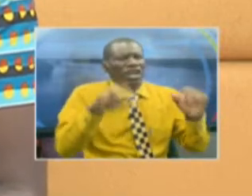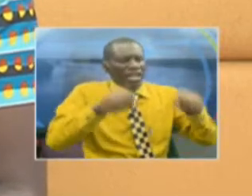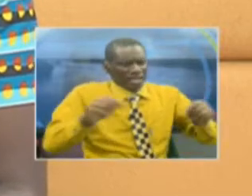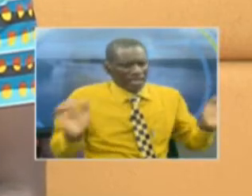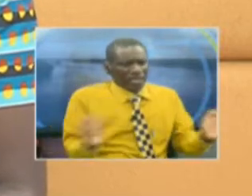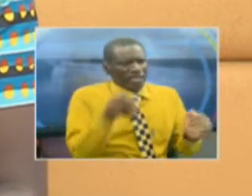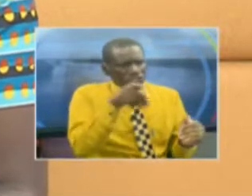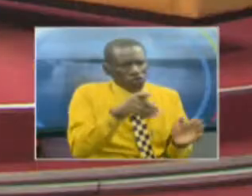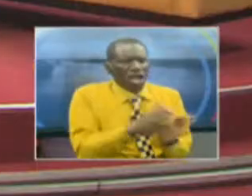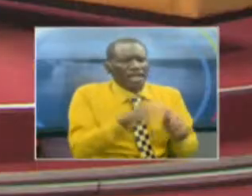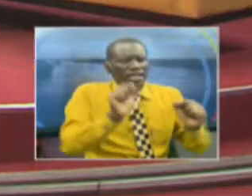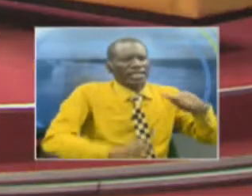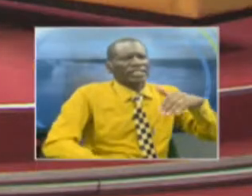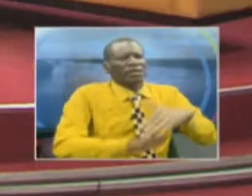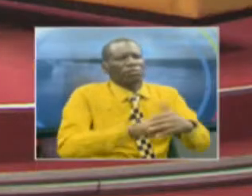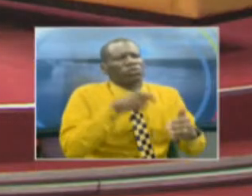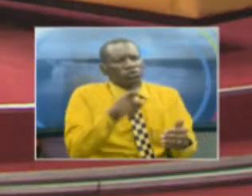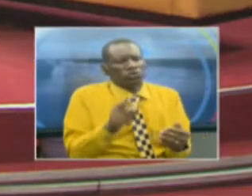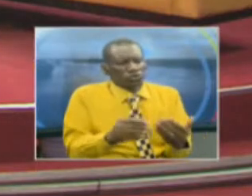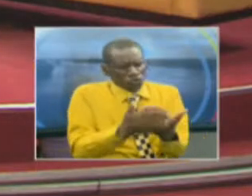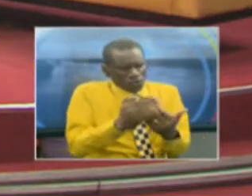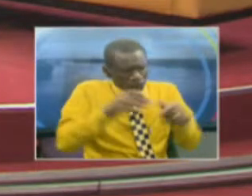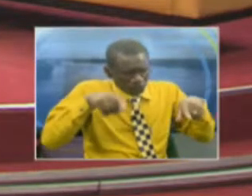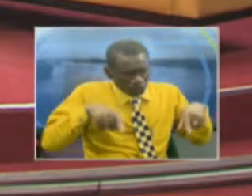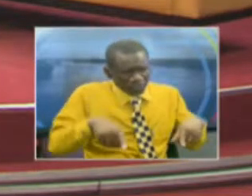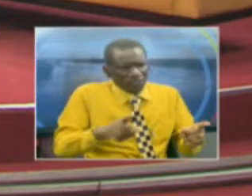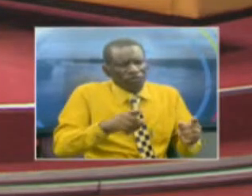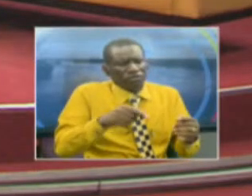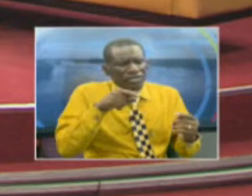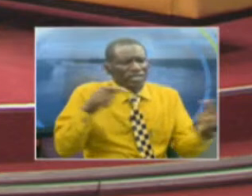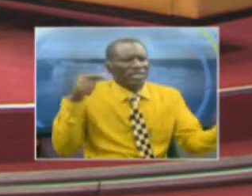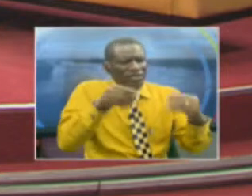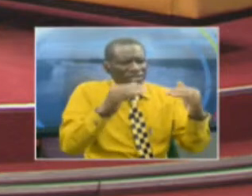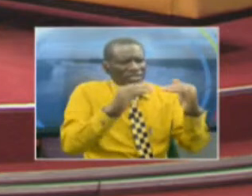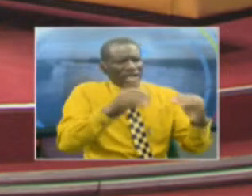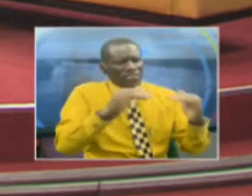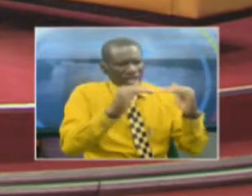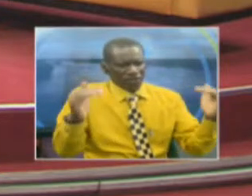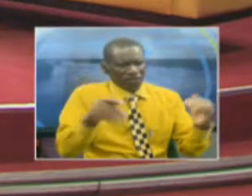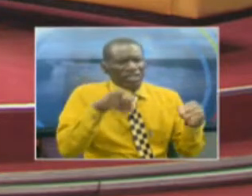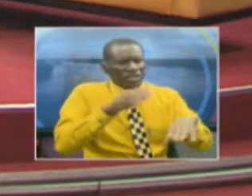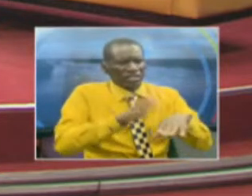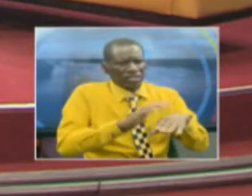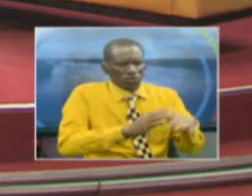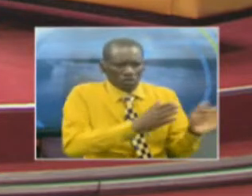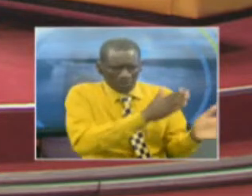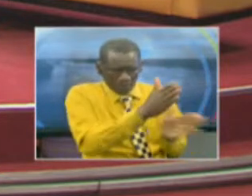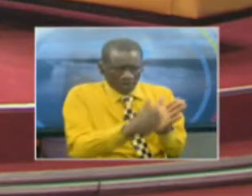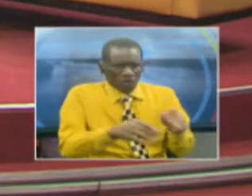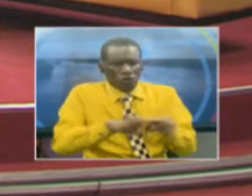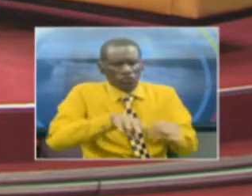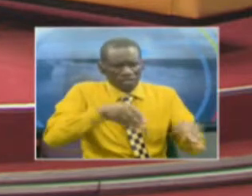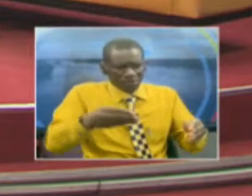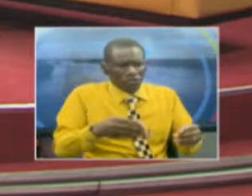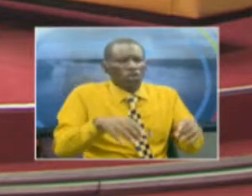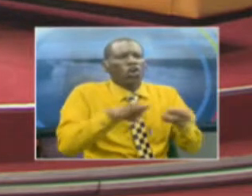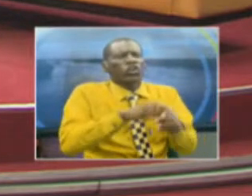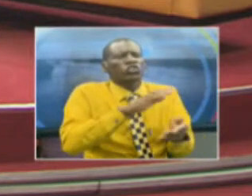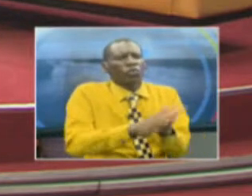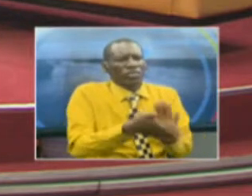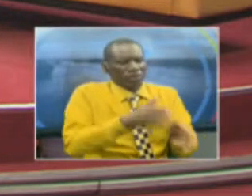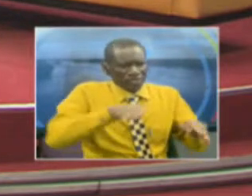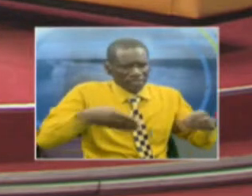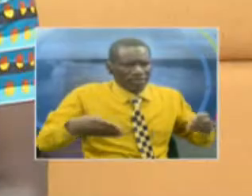you and I can support you to care for yourself this other level, then that's a healthy setup, even in disability, even without